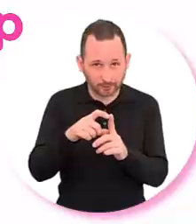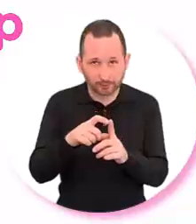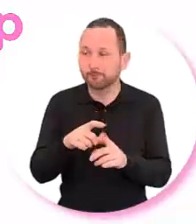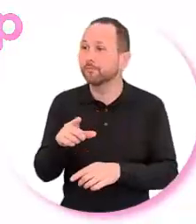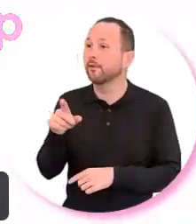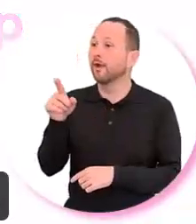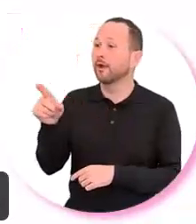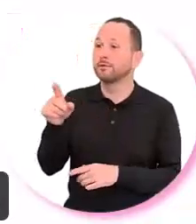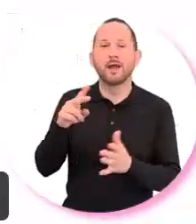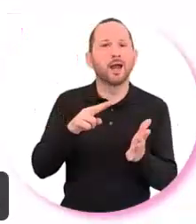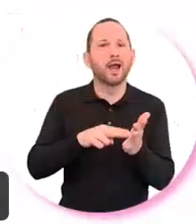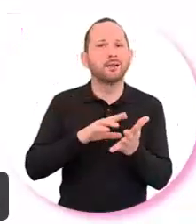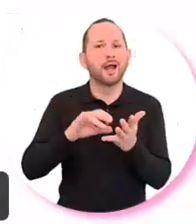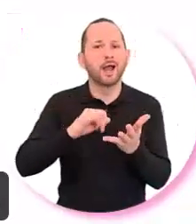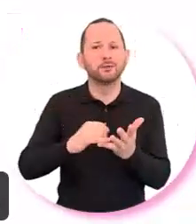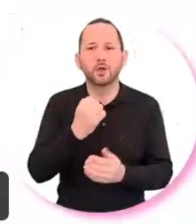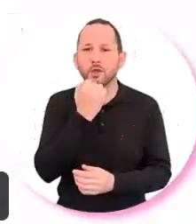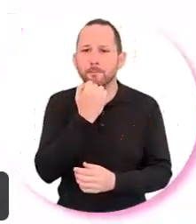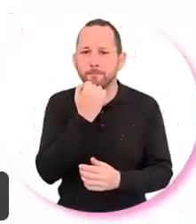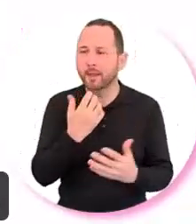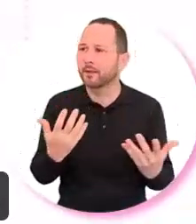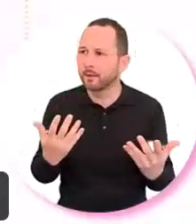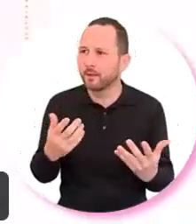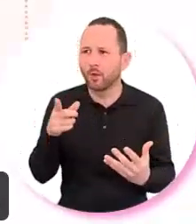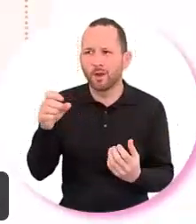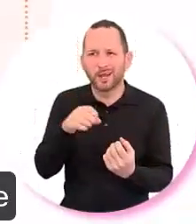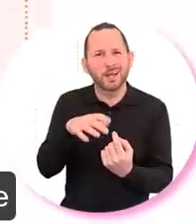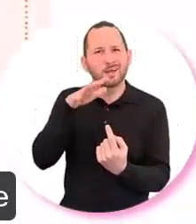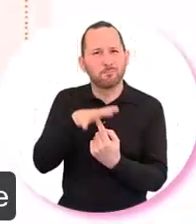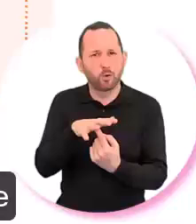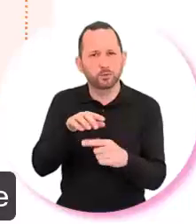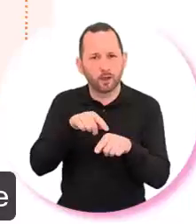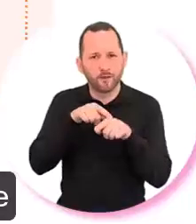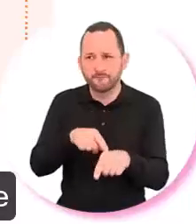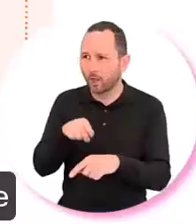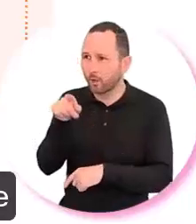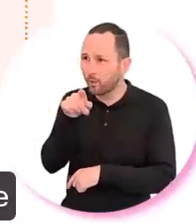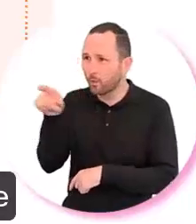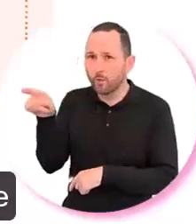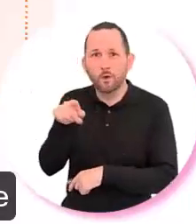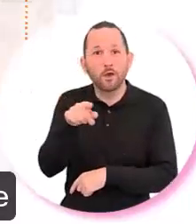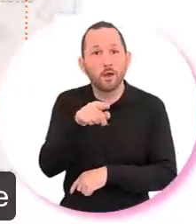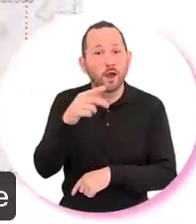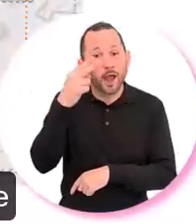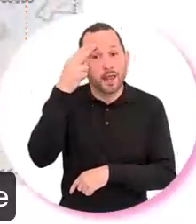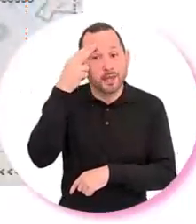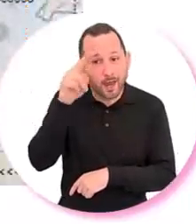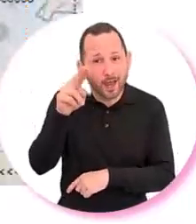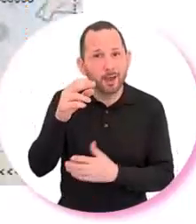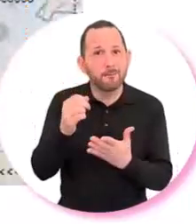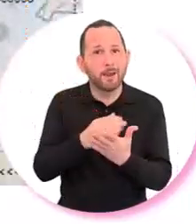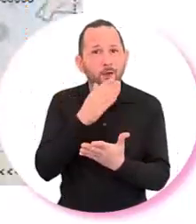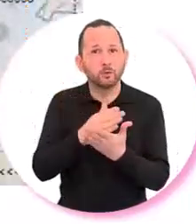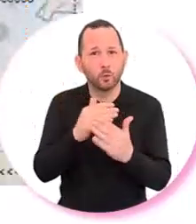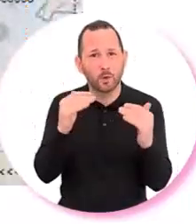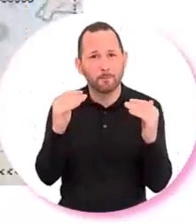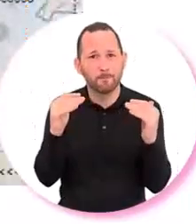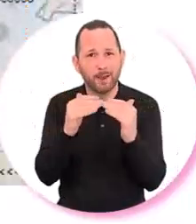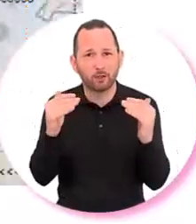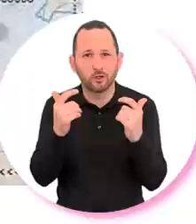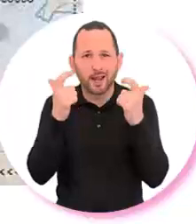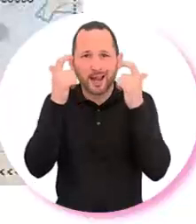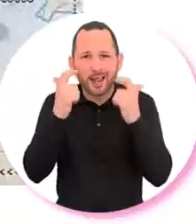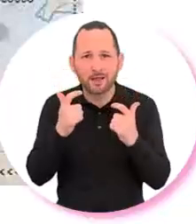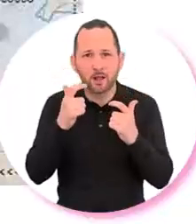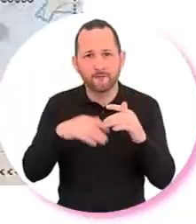Health Service number. Your consent forms are important legal documents, and it is essential that you enter your full legal name and date of